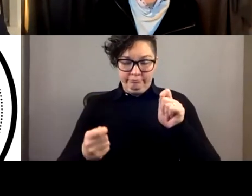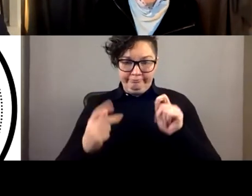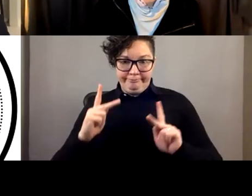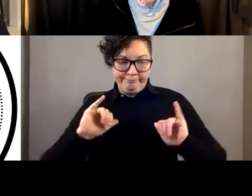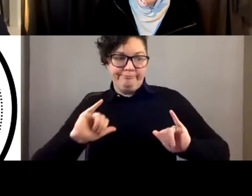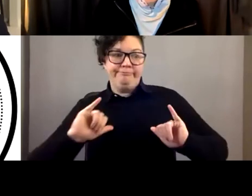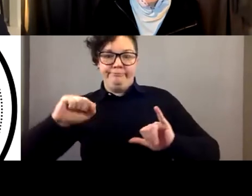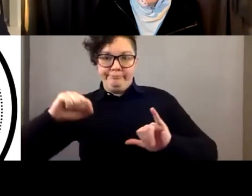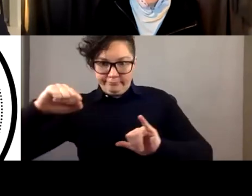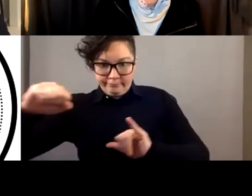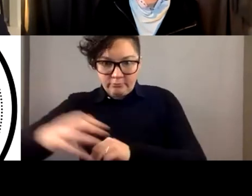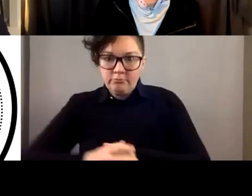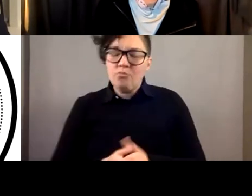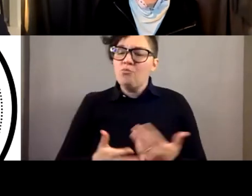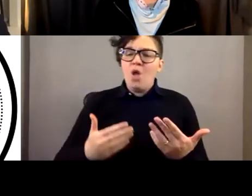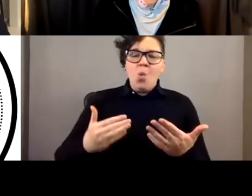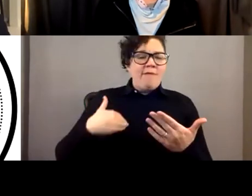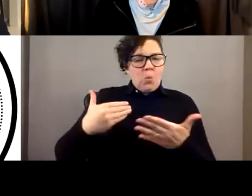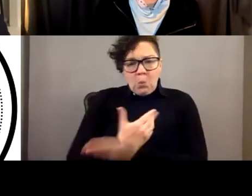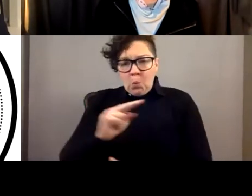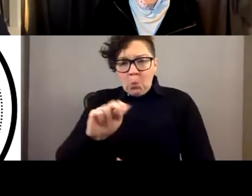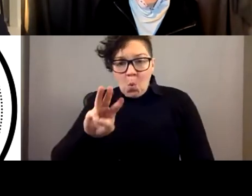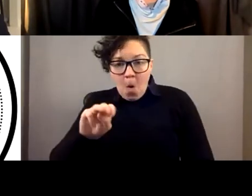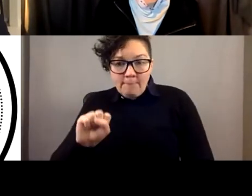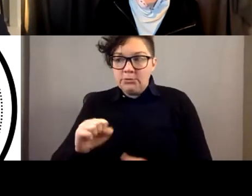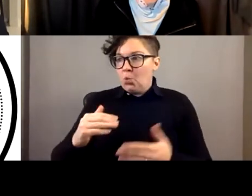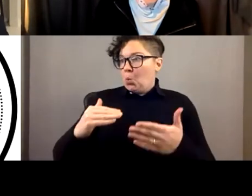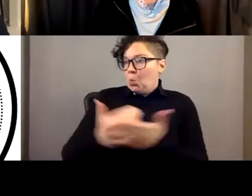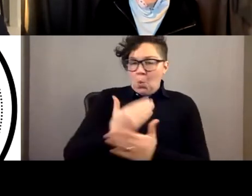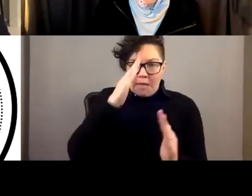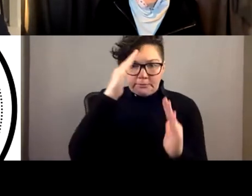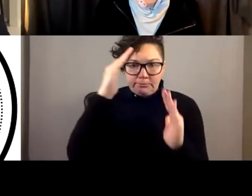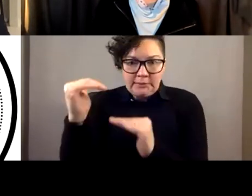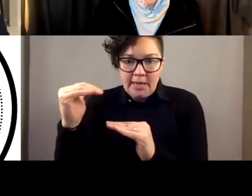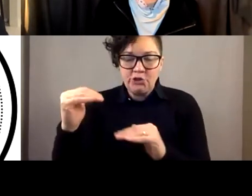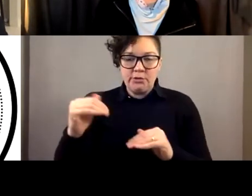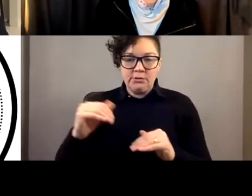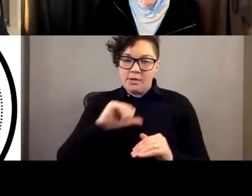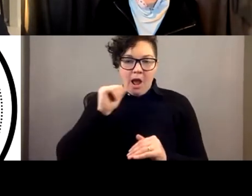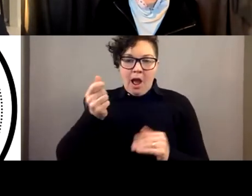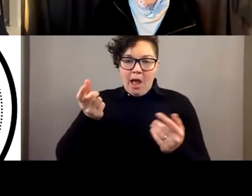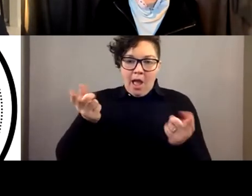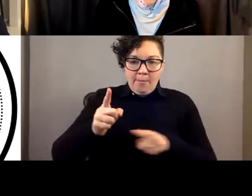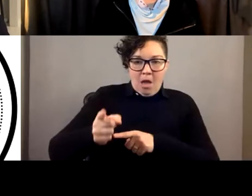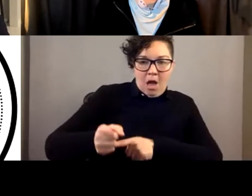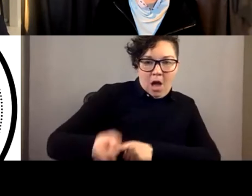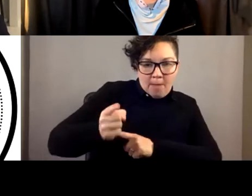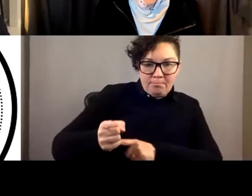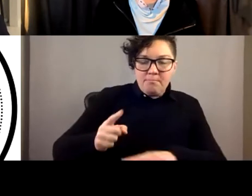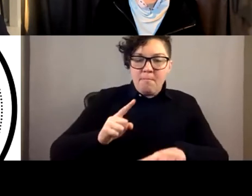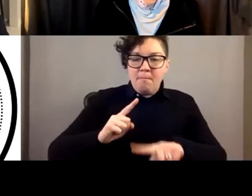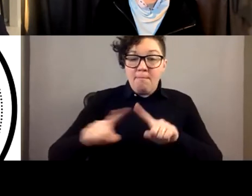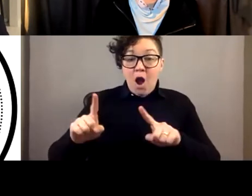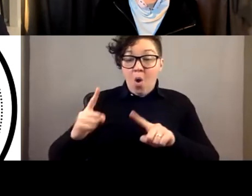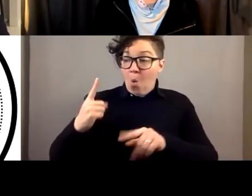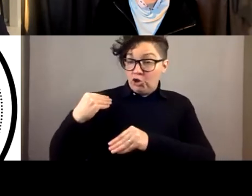to new norms and expectations, as Dr. Brunson said, are not going to happen overnight, but they do happen in a generation,